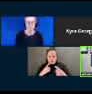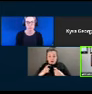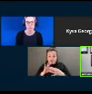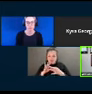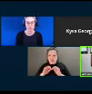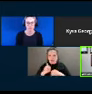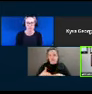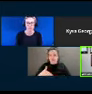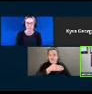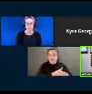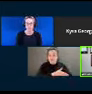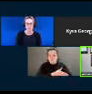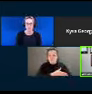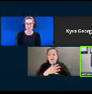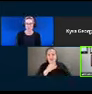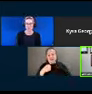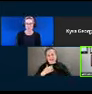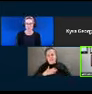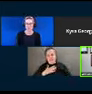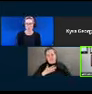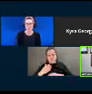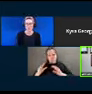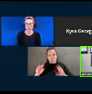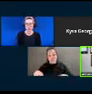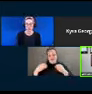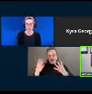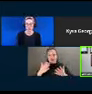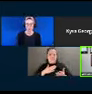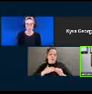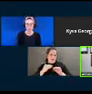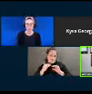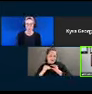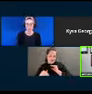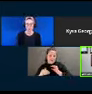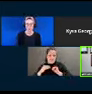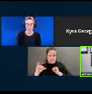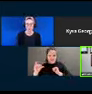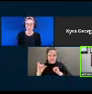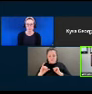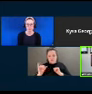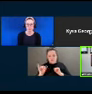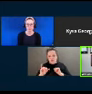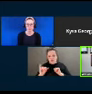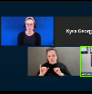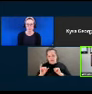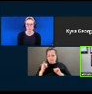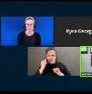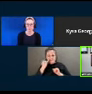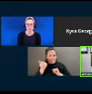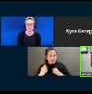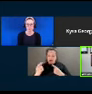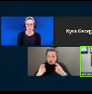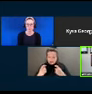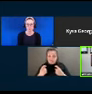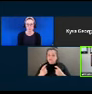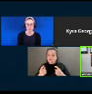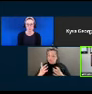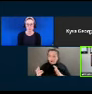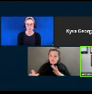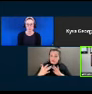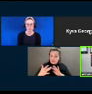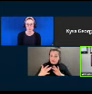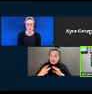them. But I'm also happy to provide my email information if there's any questions or if anyone wants to